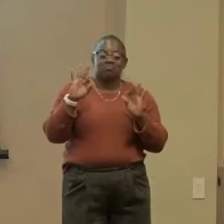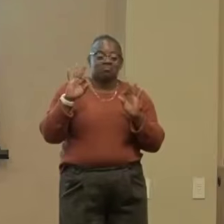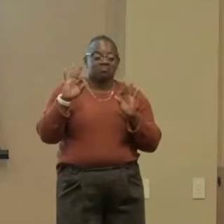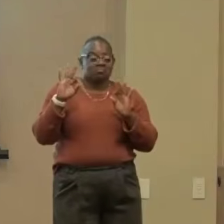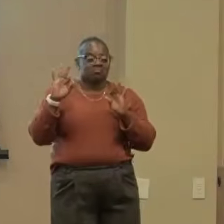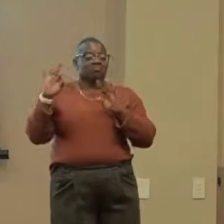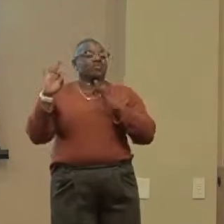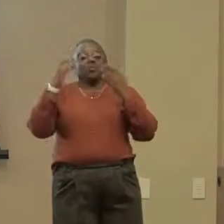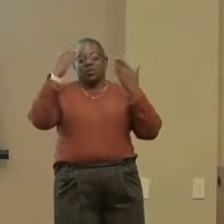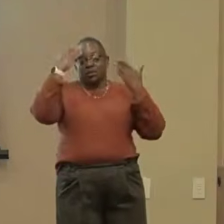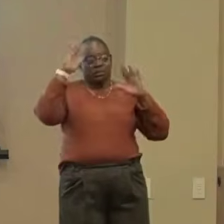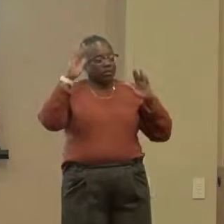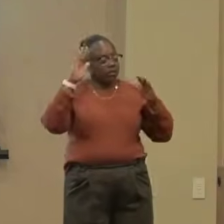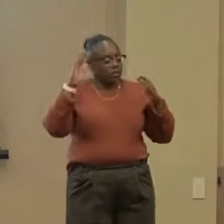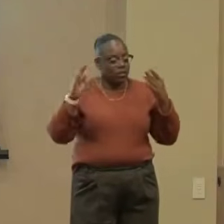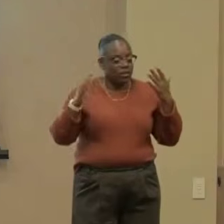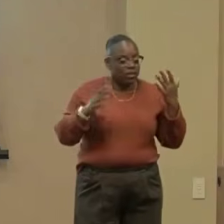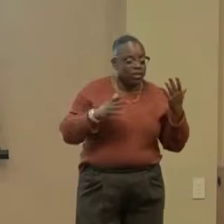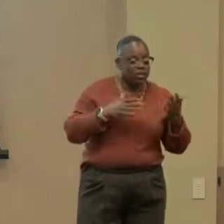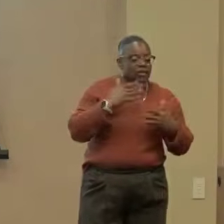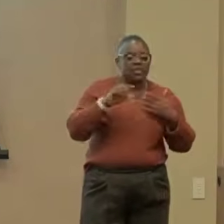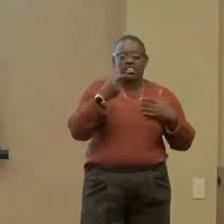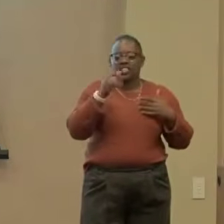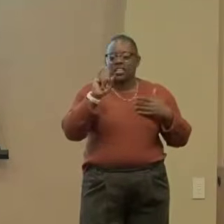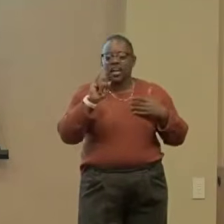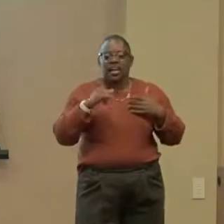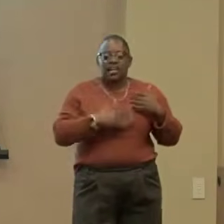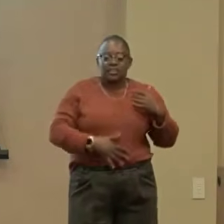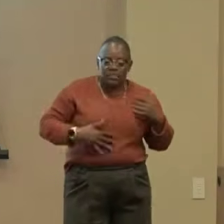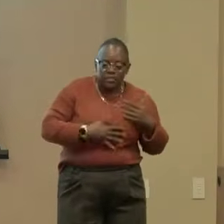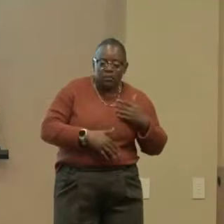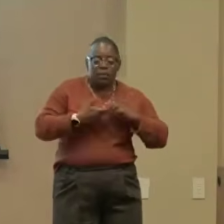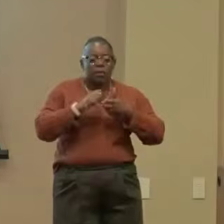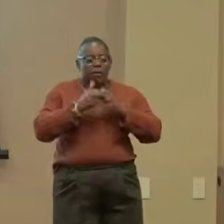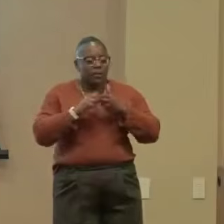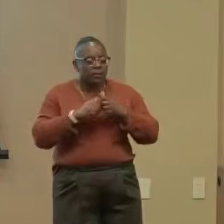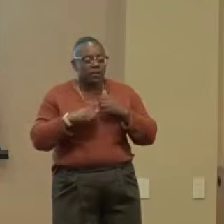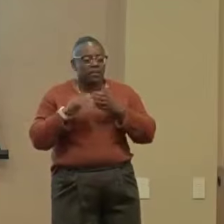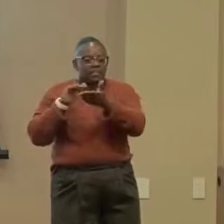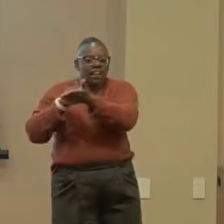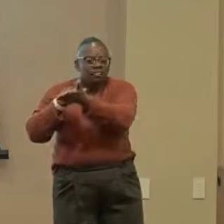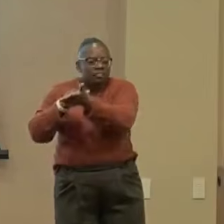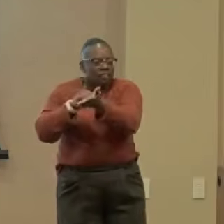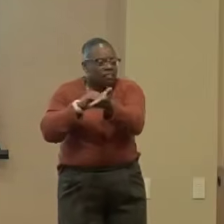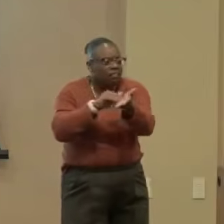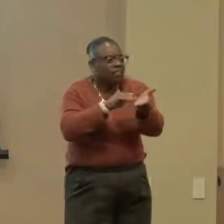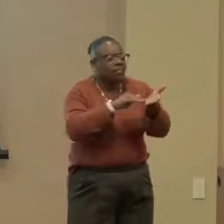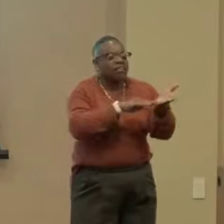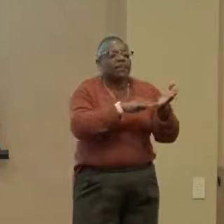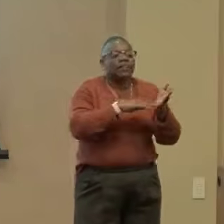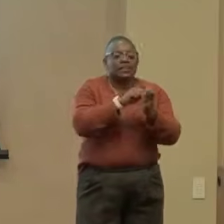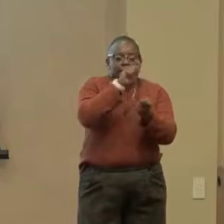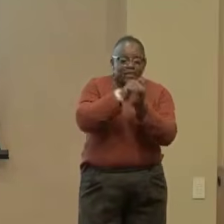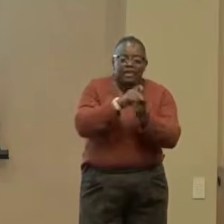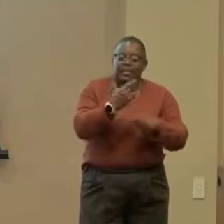what was going on with her. She got a lot of GI issues. She got a lot of problems. None of the doctors could tell us what was